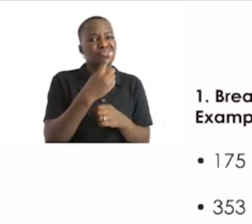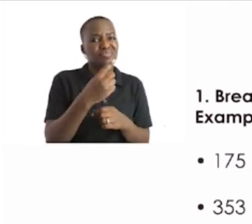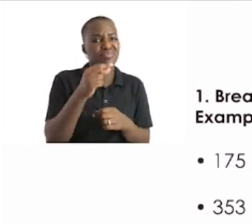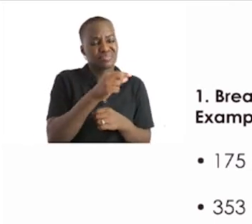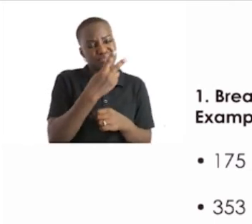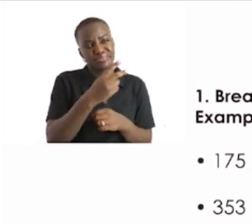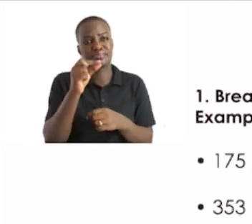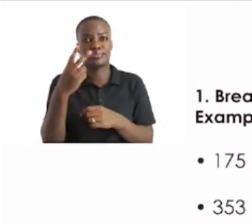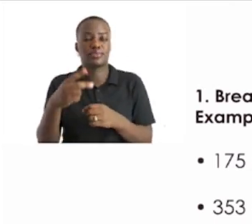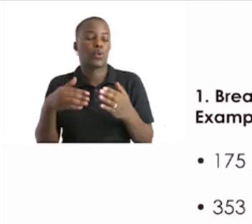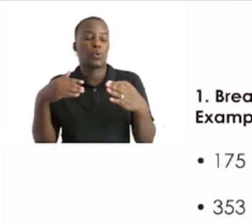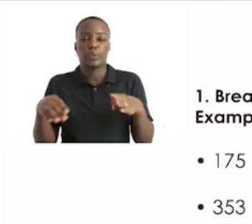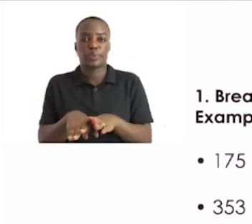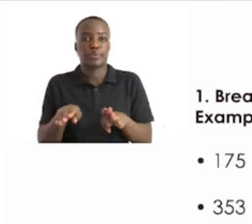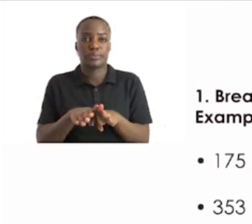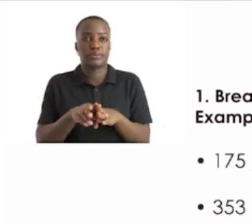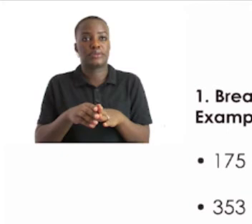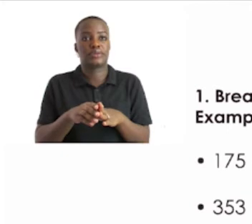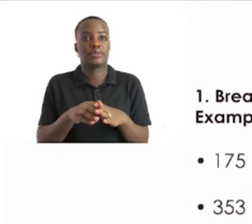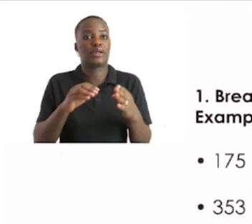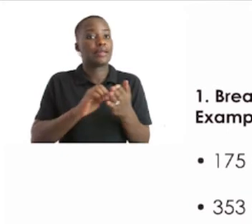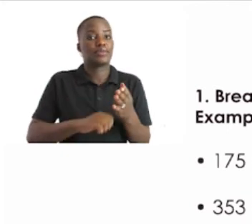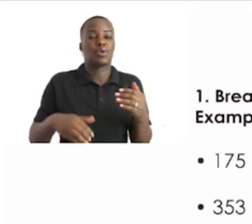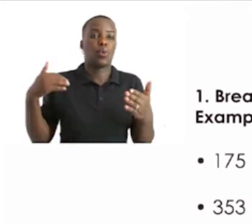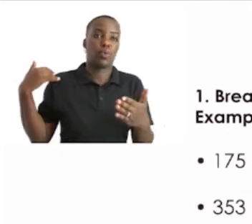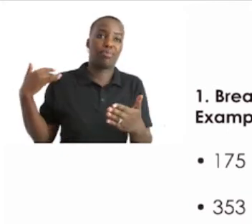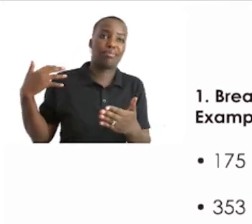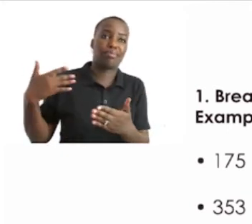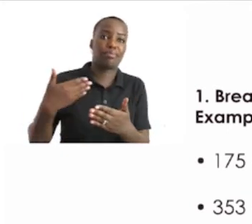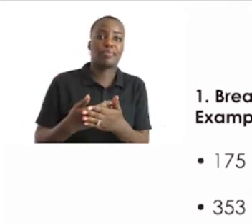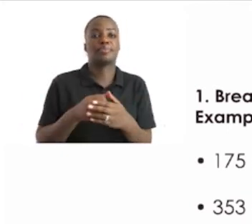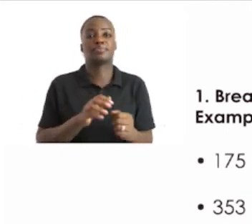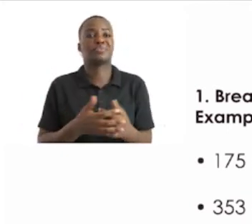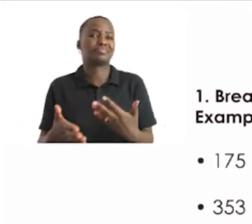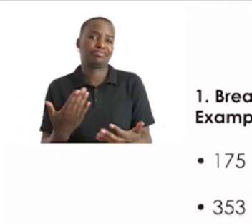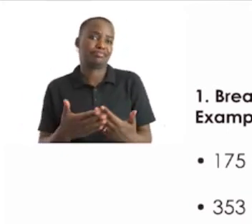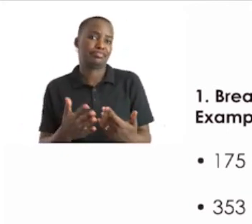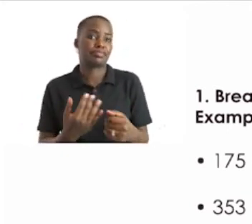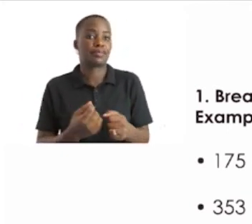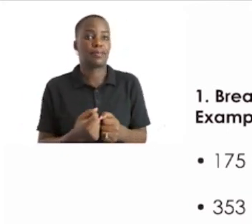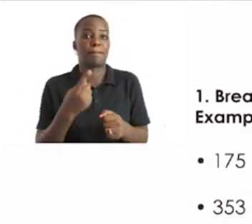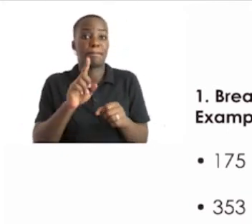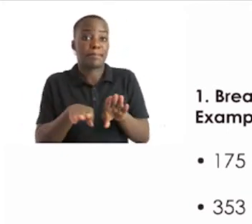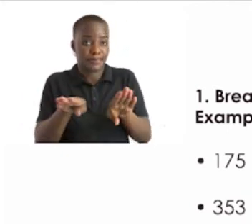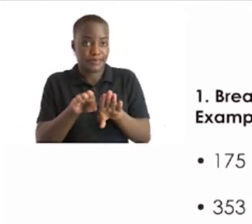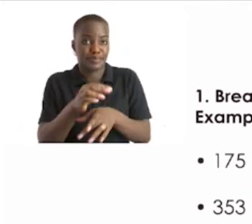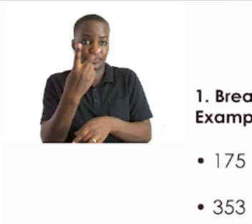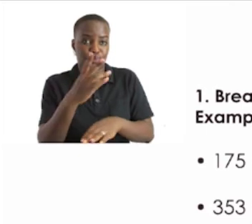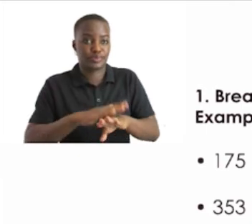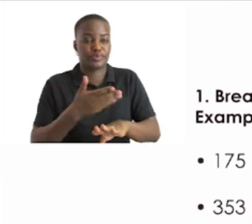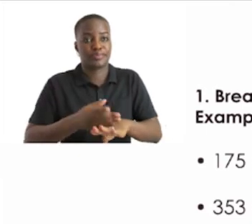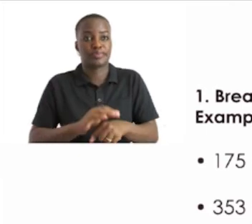a long time. So this one shouldn't take us too much time. But let us just do 2 examples. We're going to